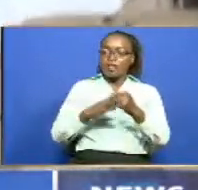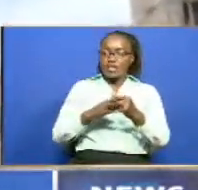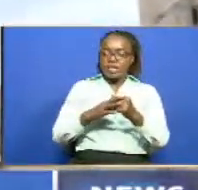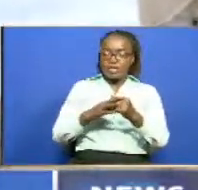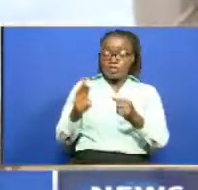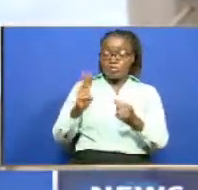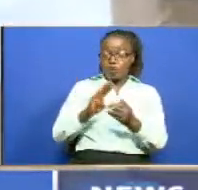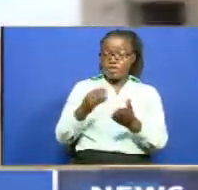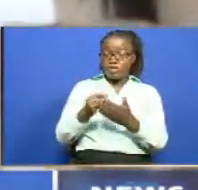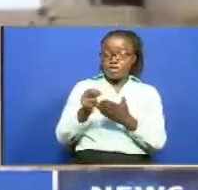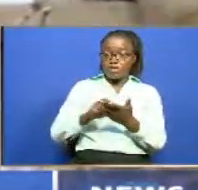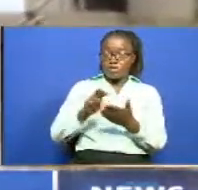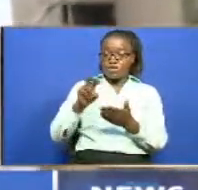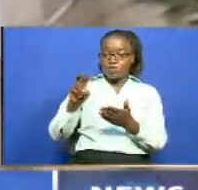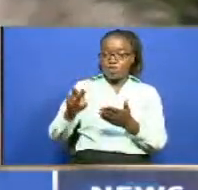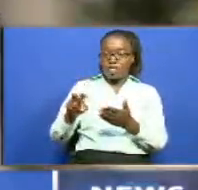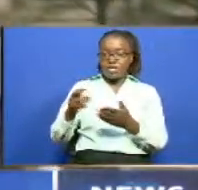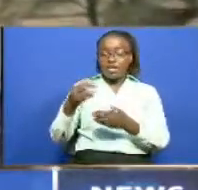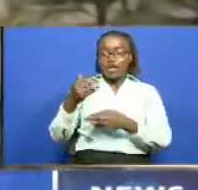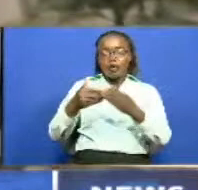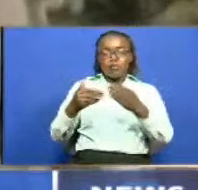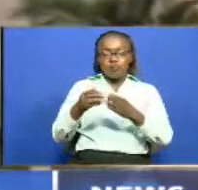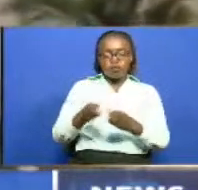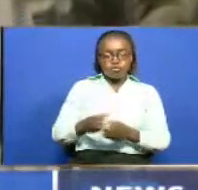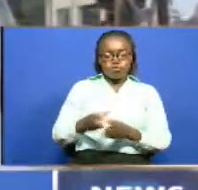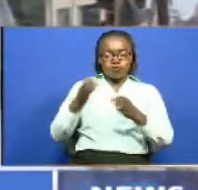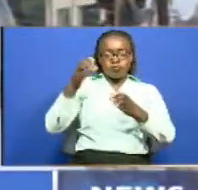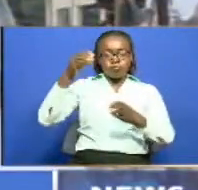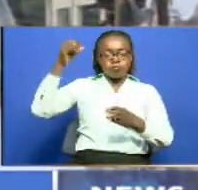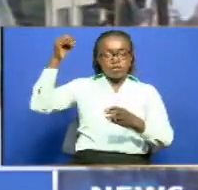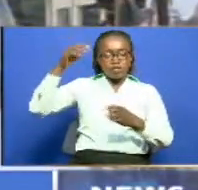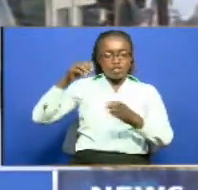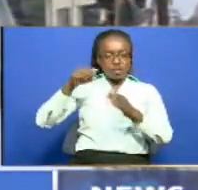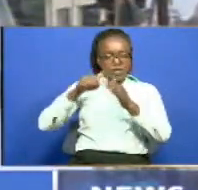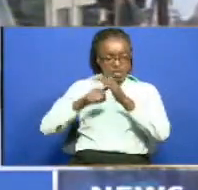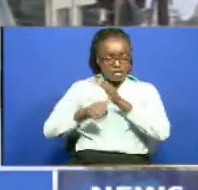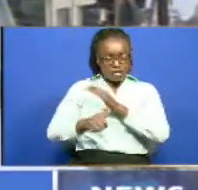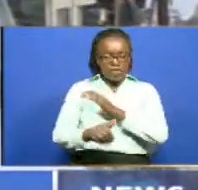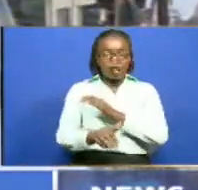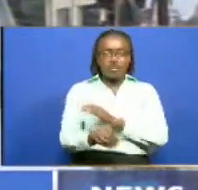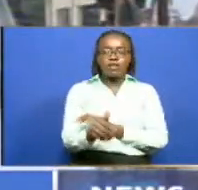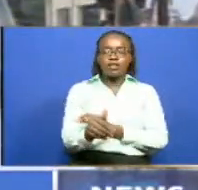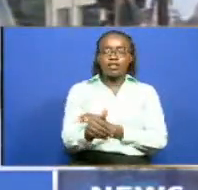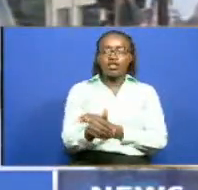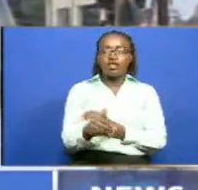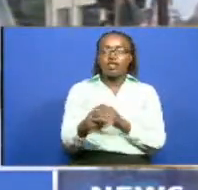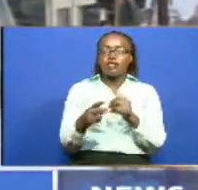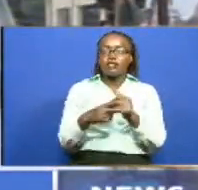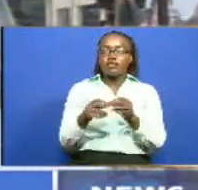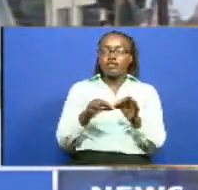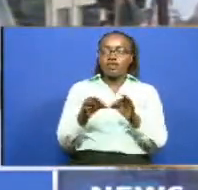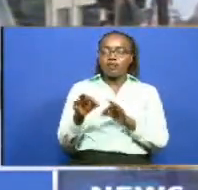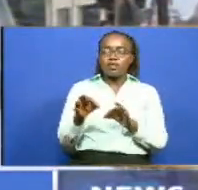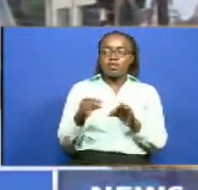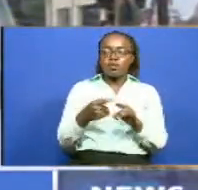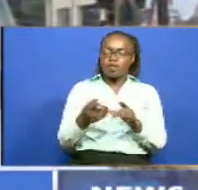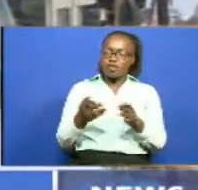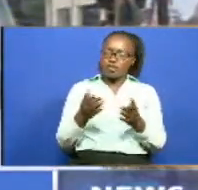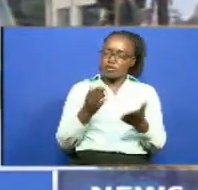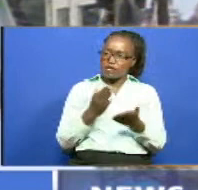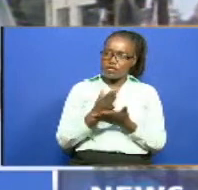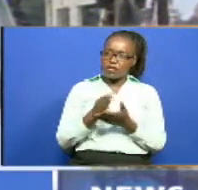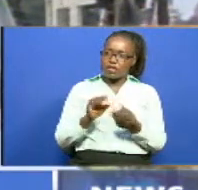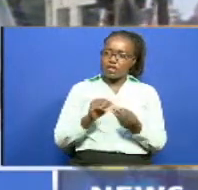electricity infrastructure along the causeway by moving it underground. It's about 27 kilometers, but in real number